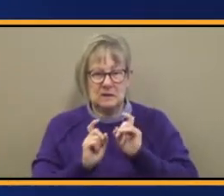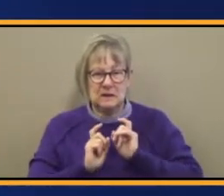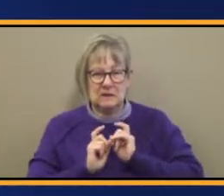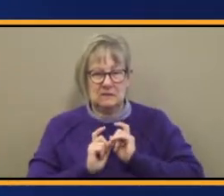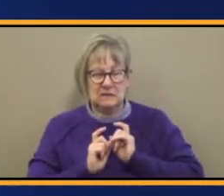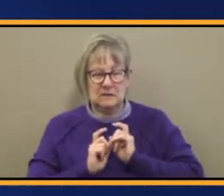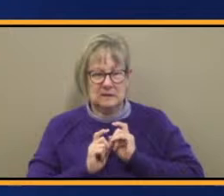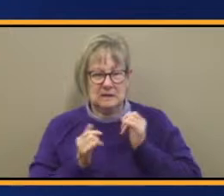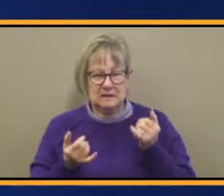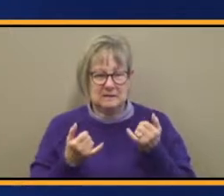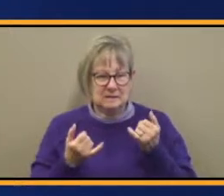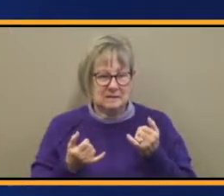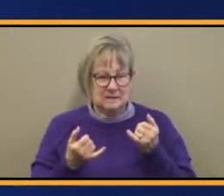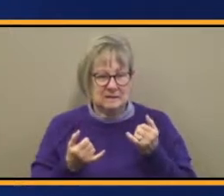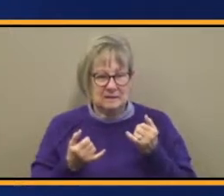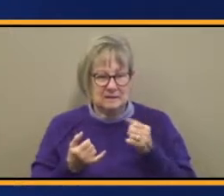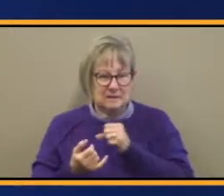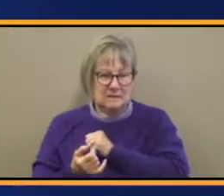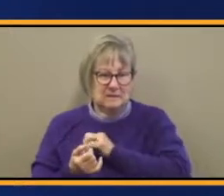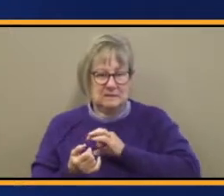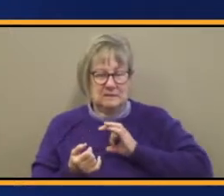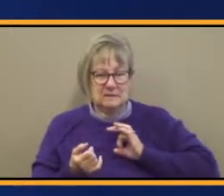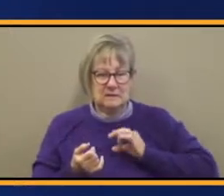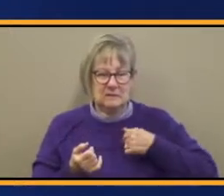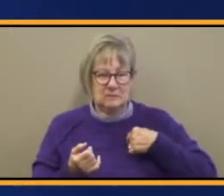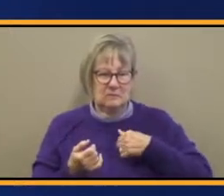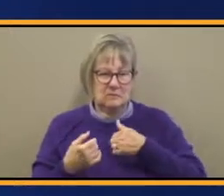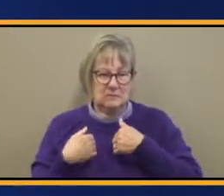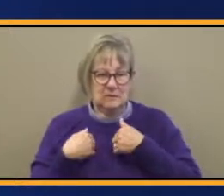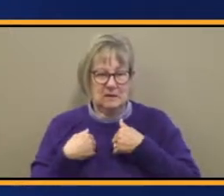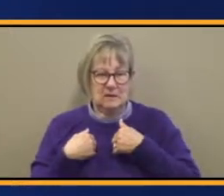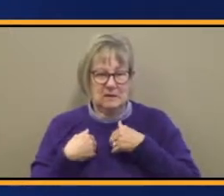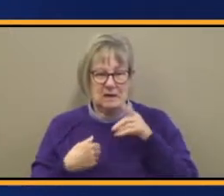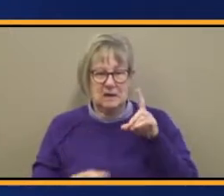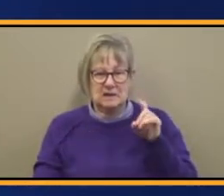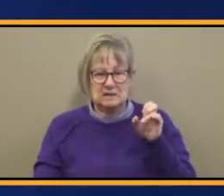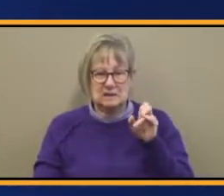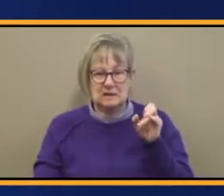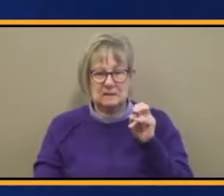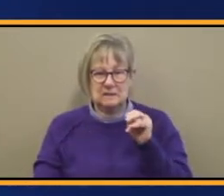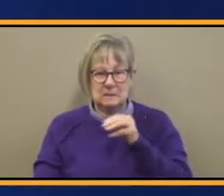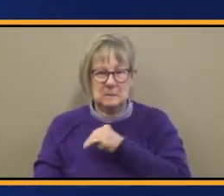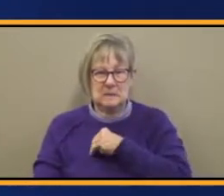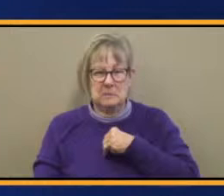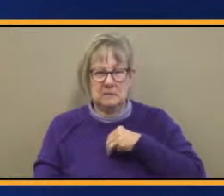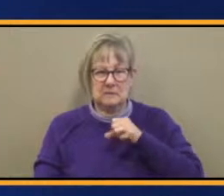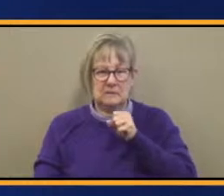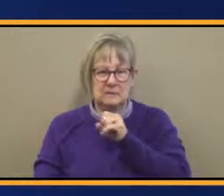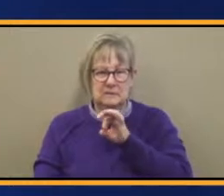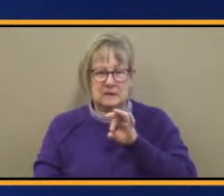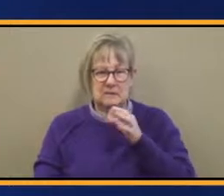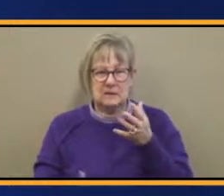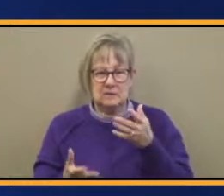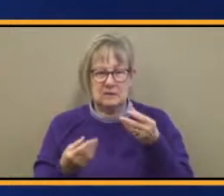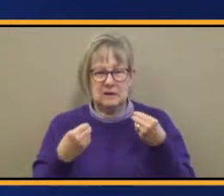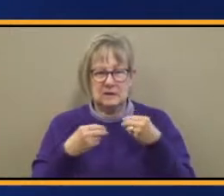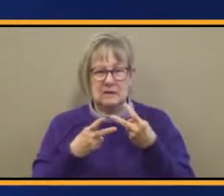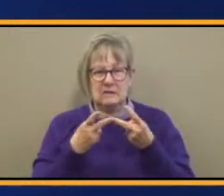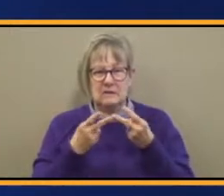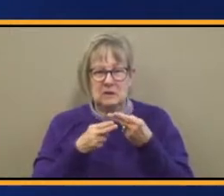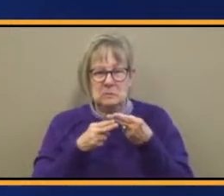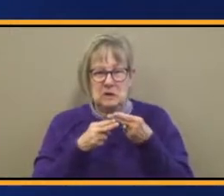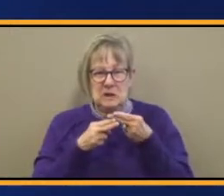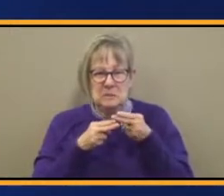You know, today, staff, you know, we had dozens of members of staff here to give very preliminary